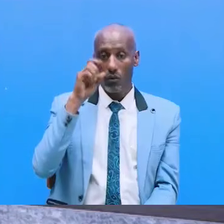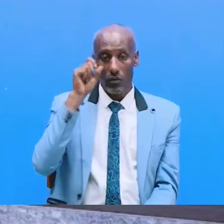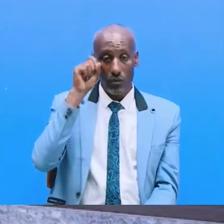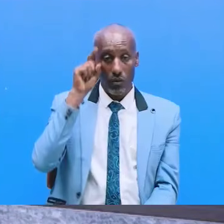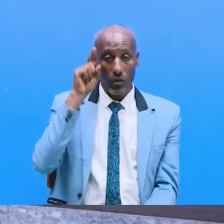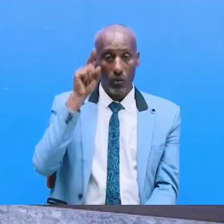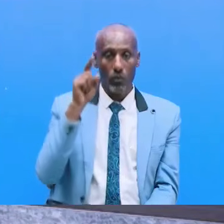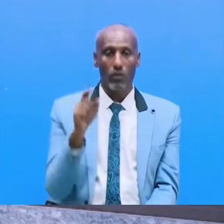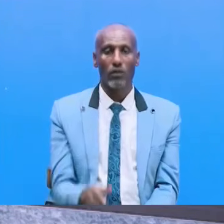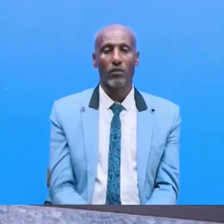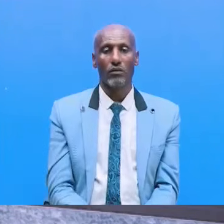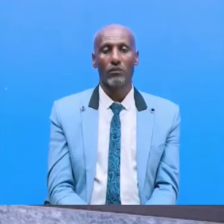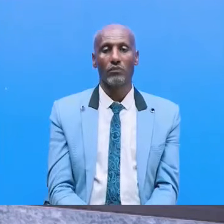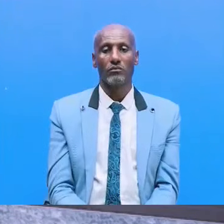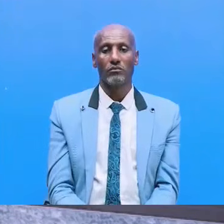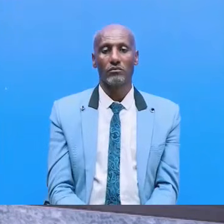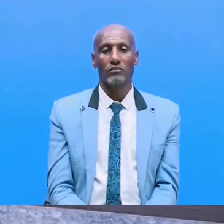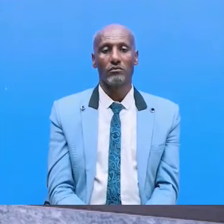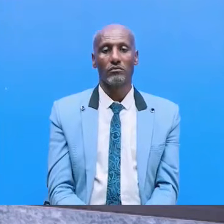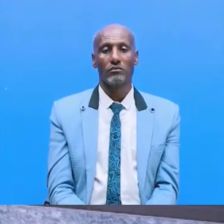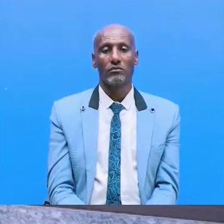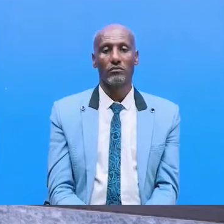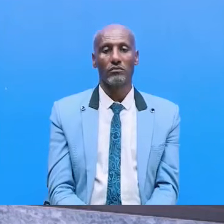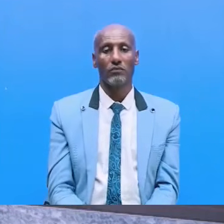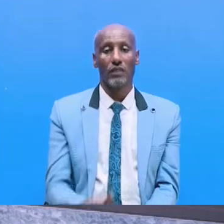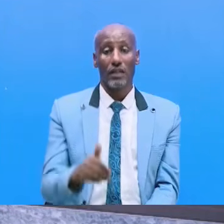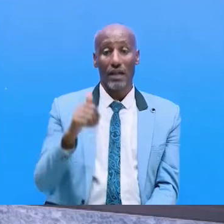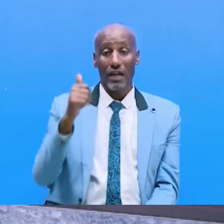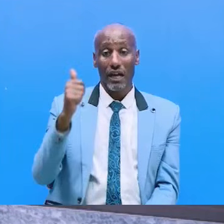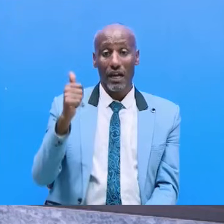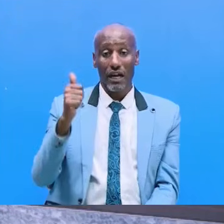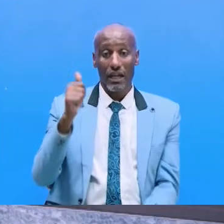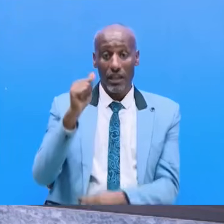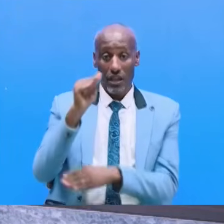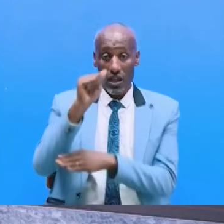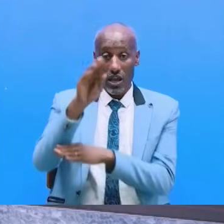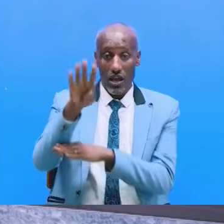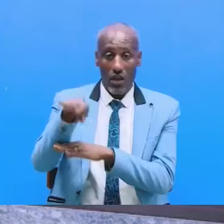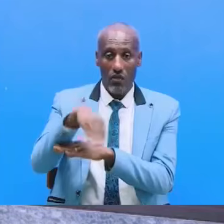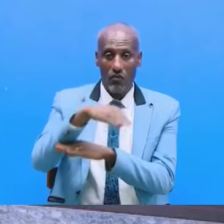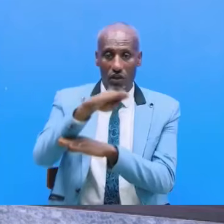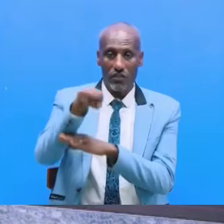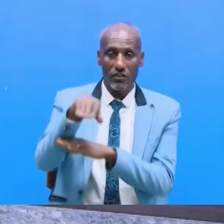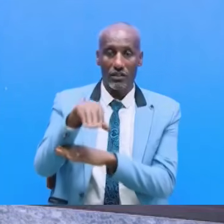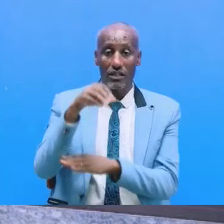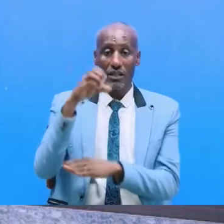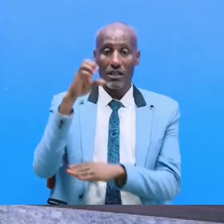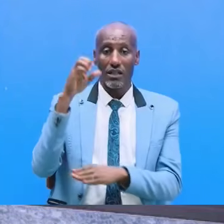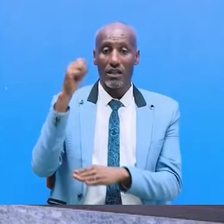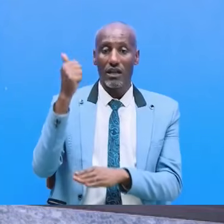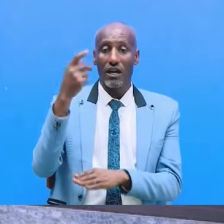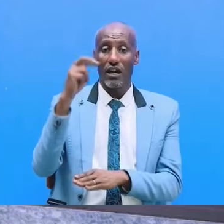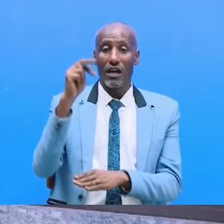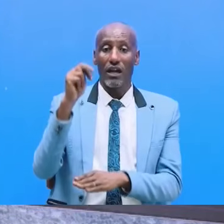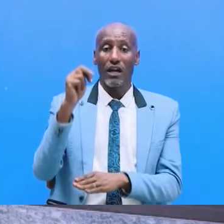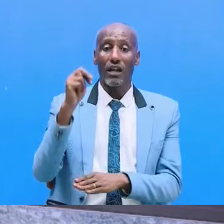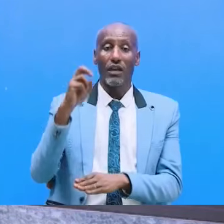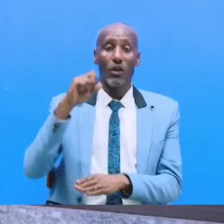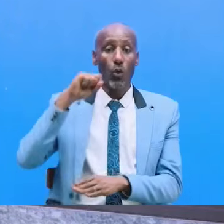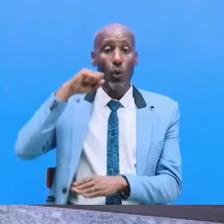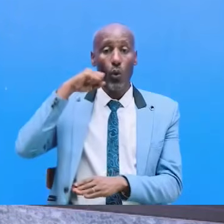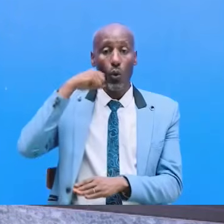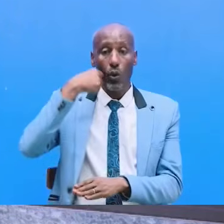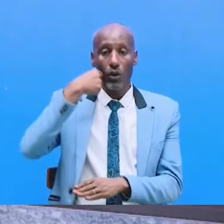And also we can mention an elephant, an orange. We can mention them,